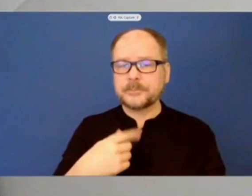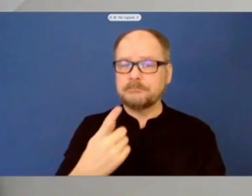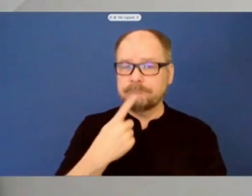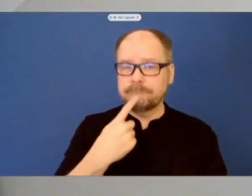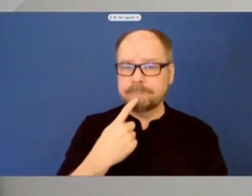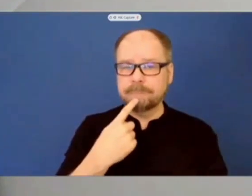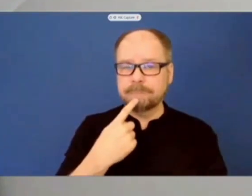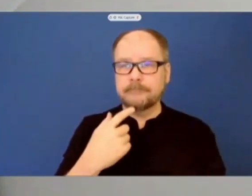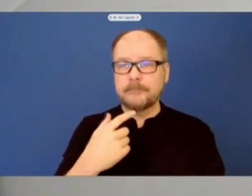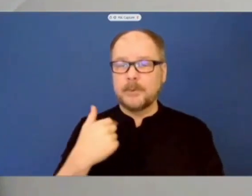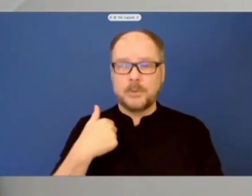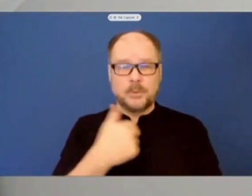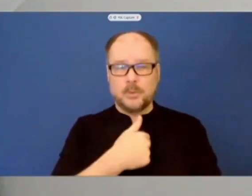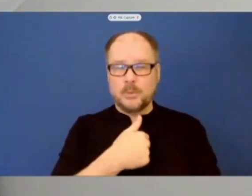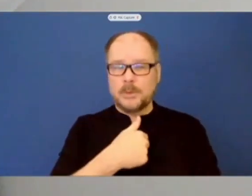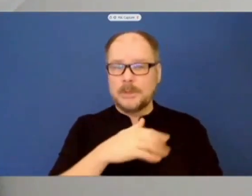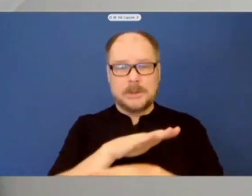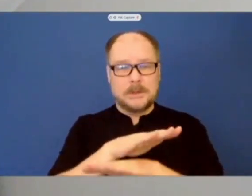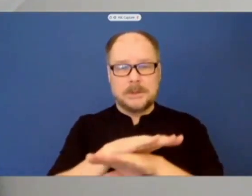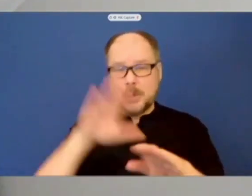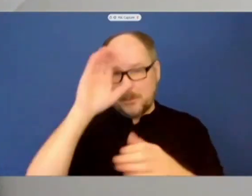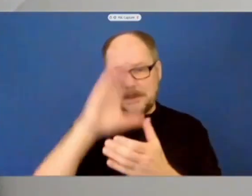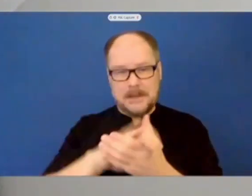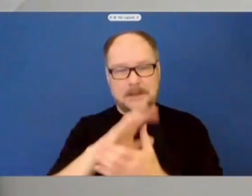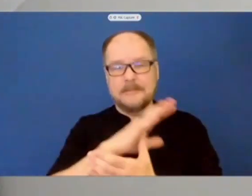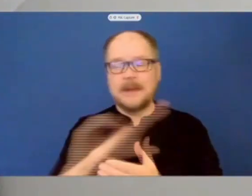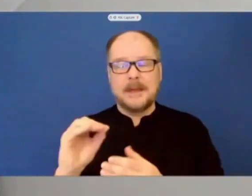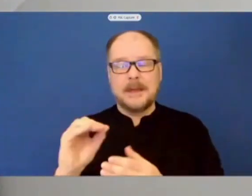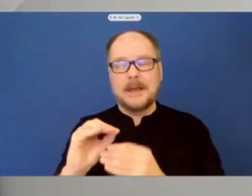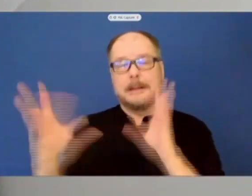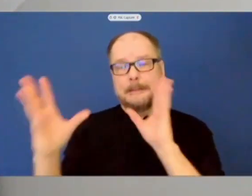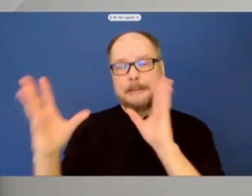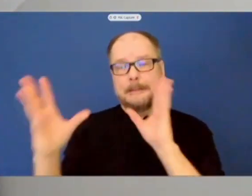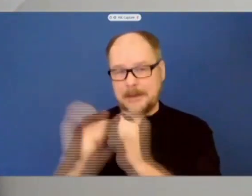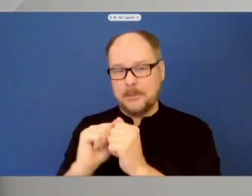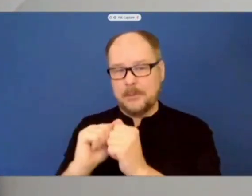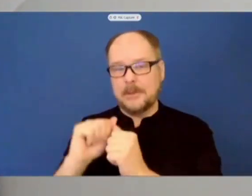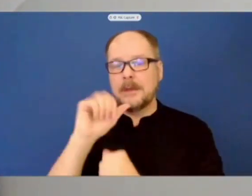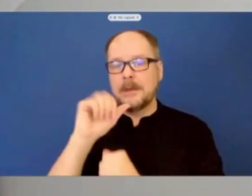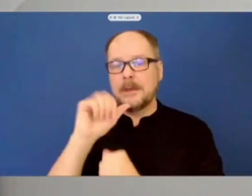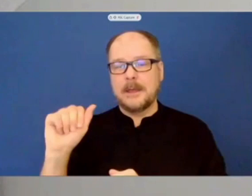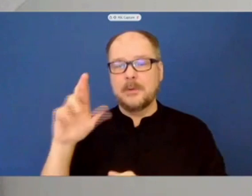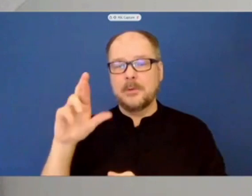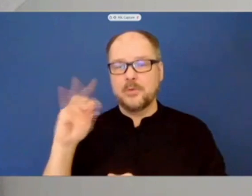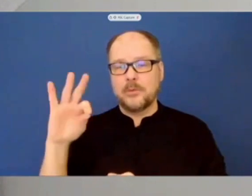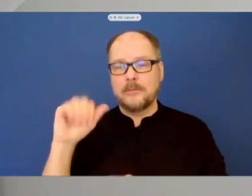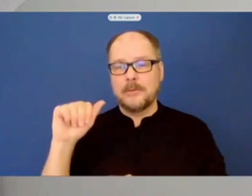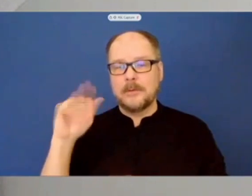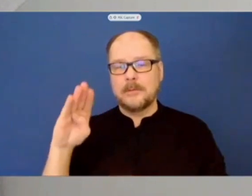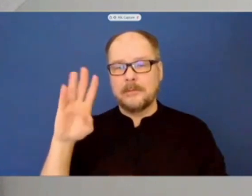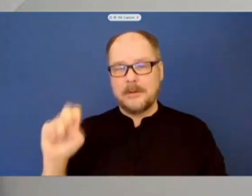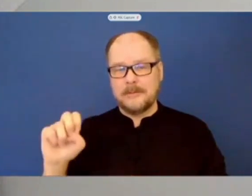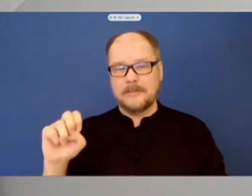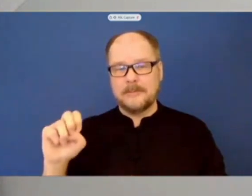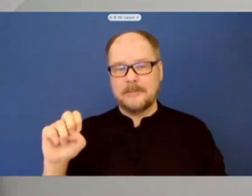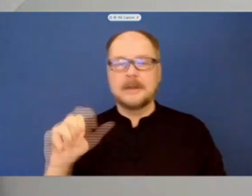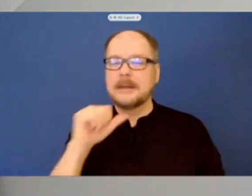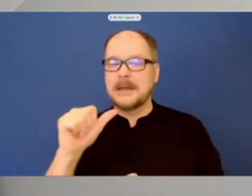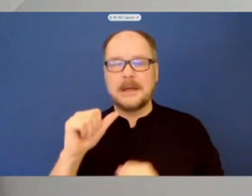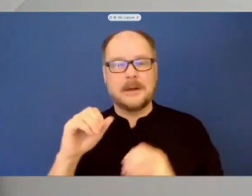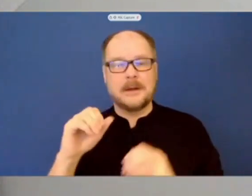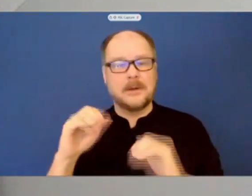not believe, and meeting with our Roof Above outreach folks and the grassroots organizations, we don't anticipate that that number will be more than